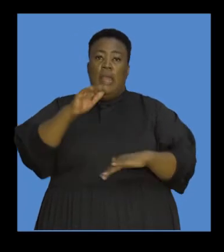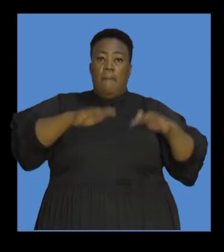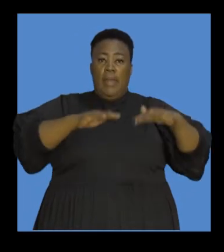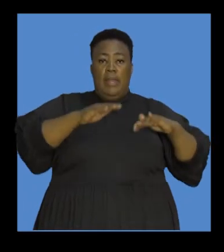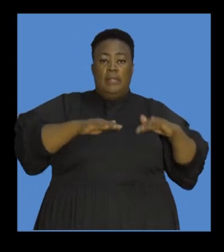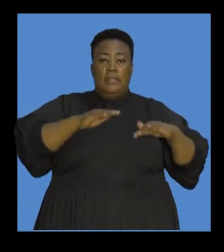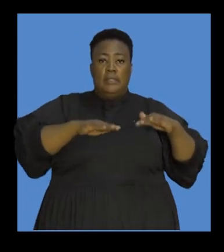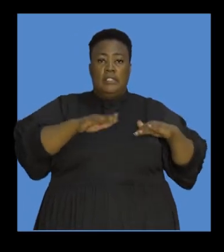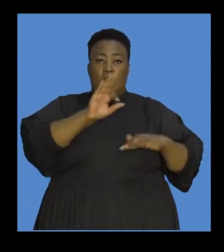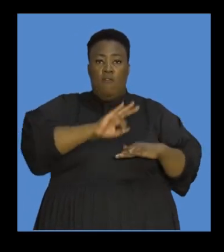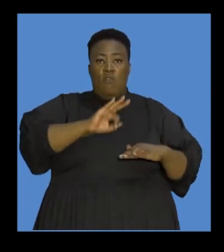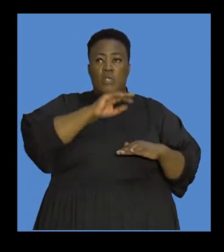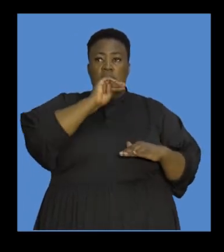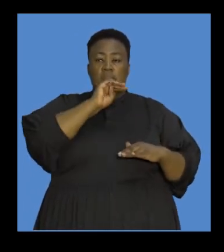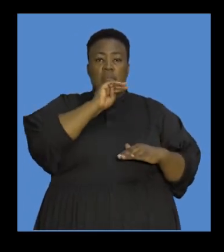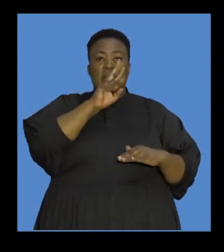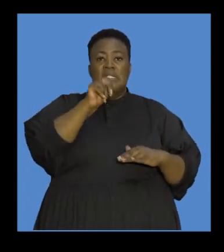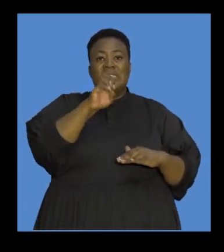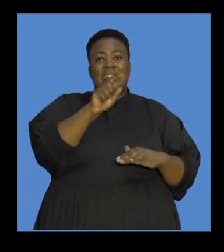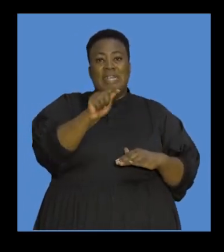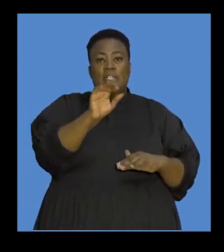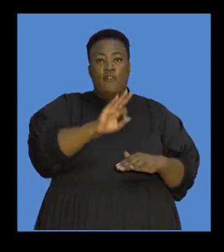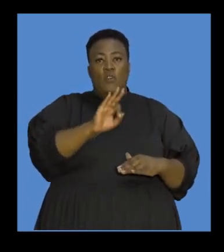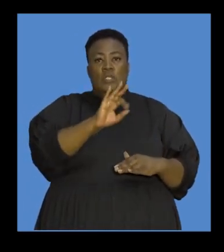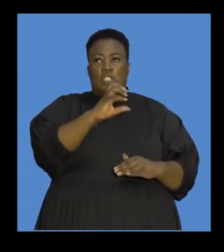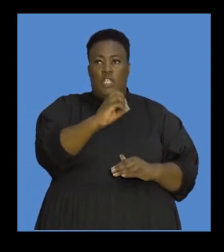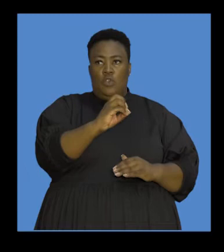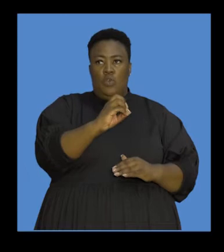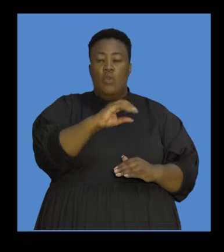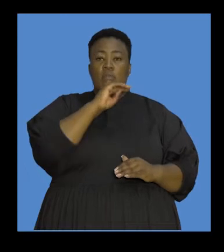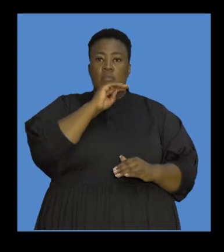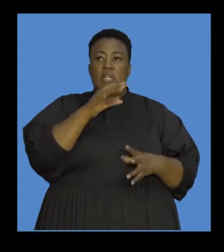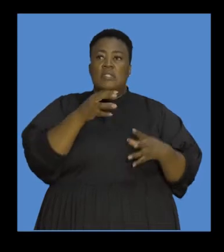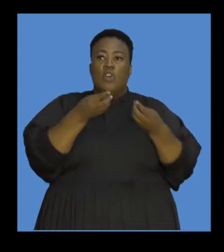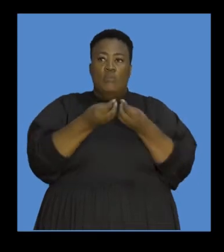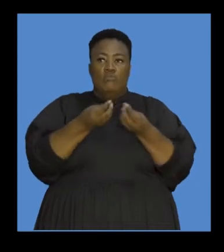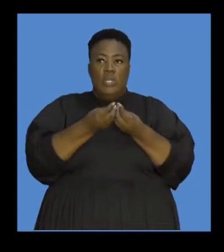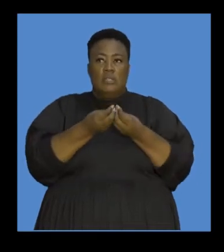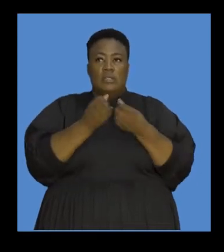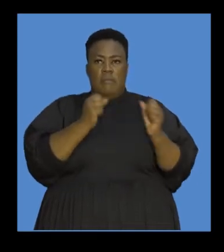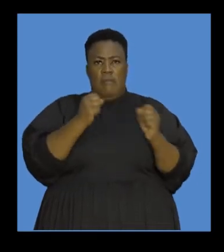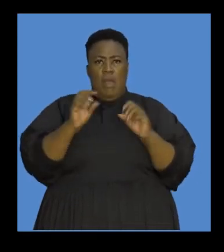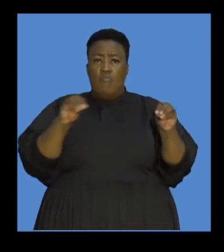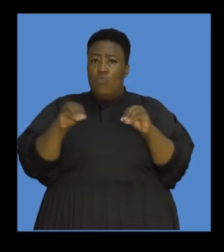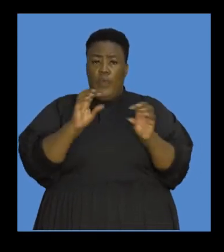Balanced forces mean net force is zero. It also means the object can be